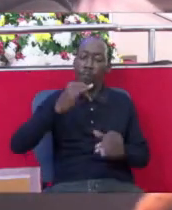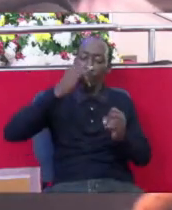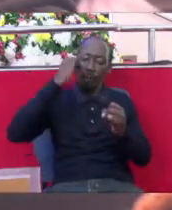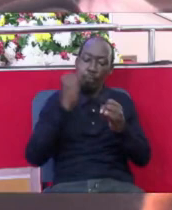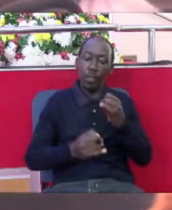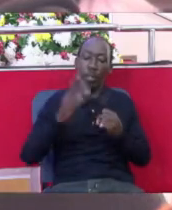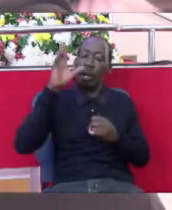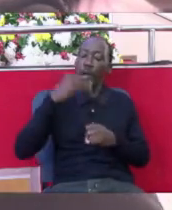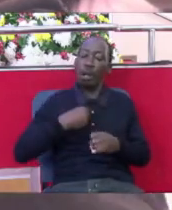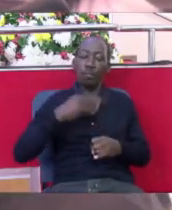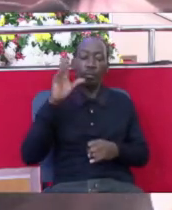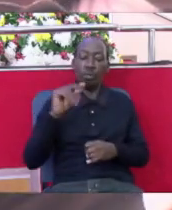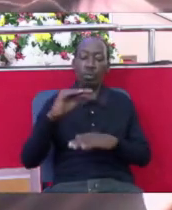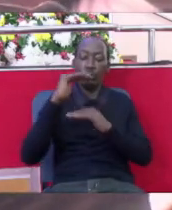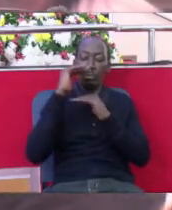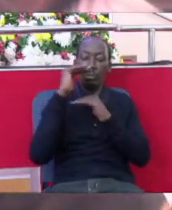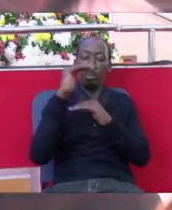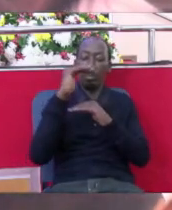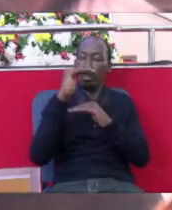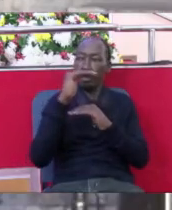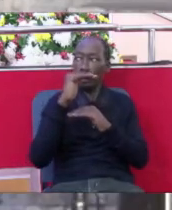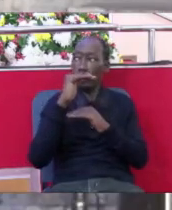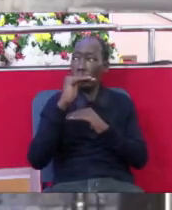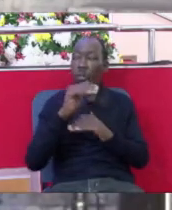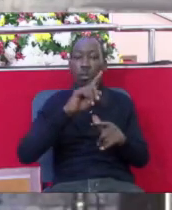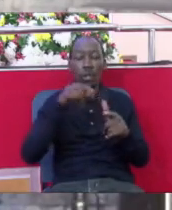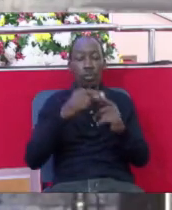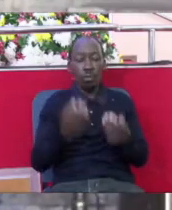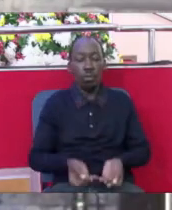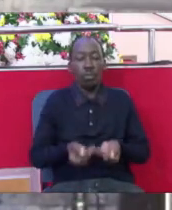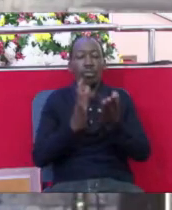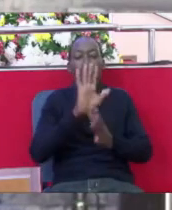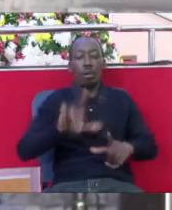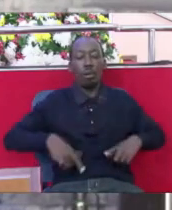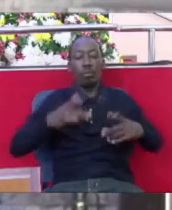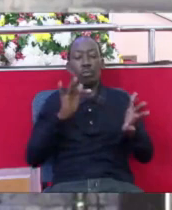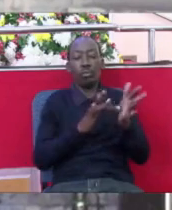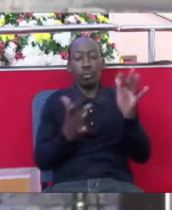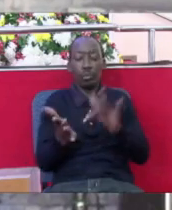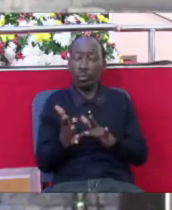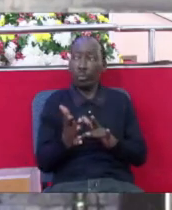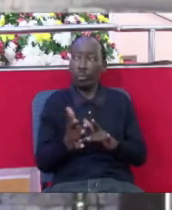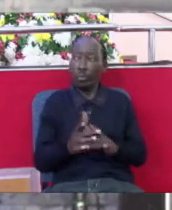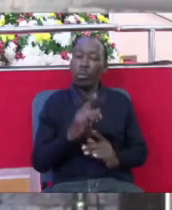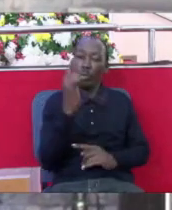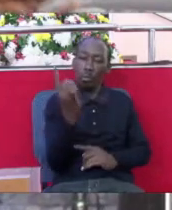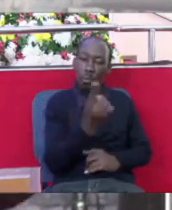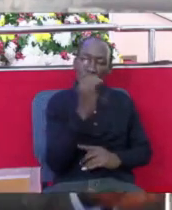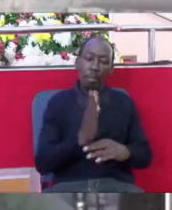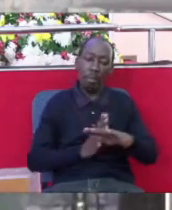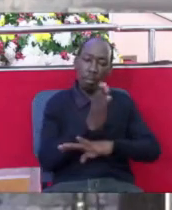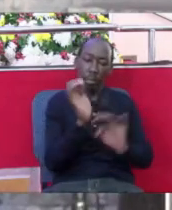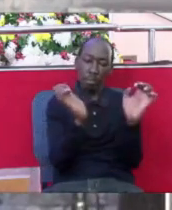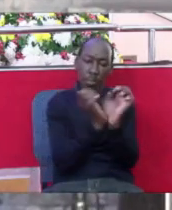are no limitations. Kwa sababu tumesema hakuna upungufu fulani. When you surrender your life to Jesus. Unapopeana maisha yako kwa Yesu. It was only after Paul had